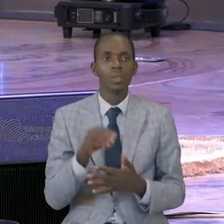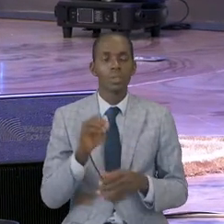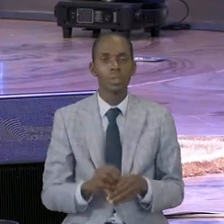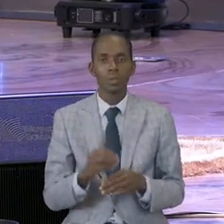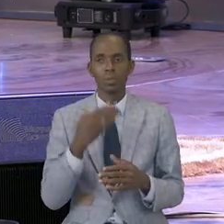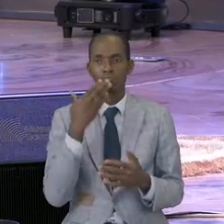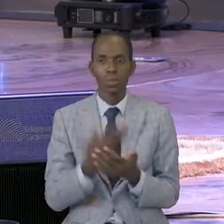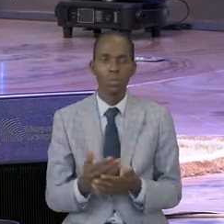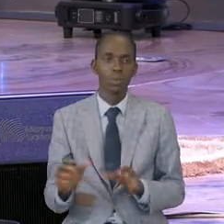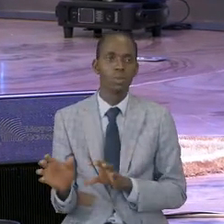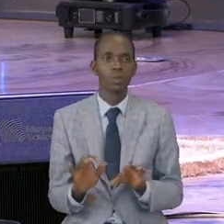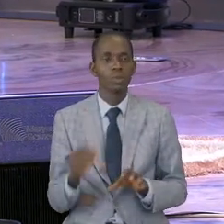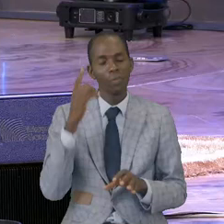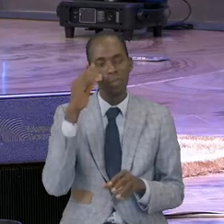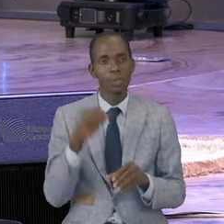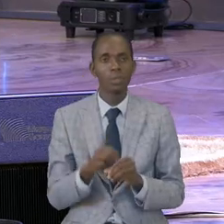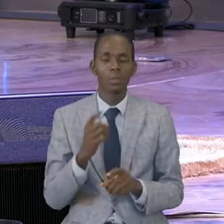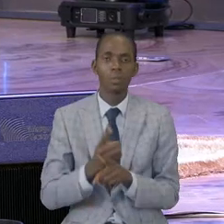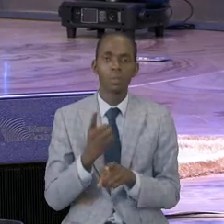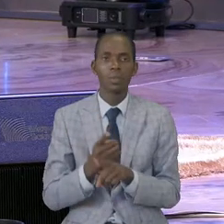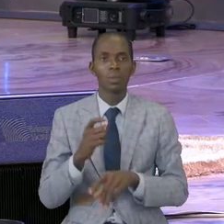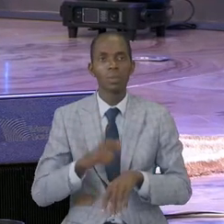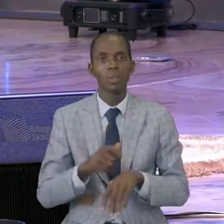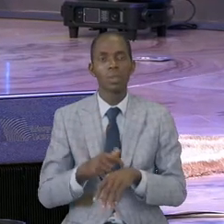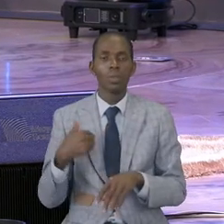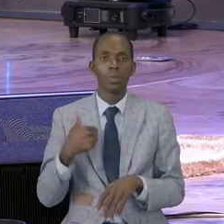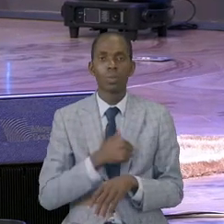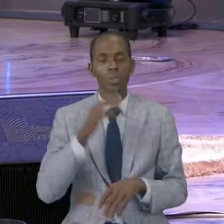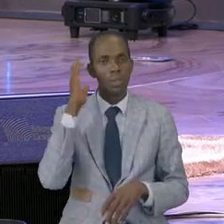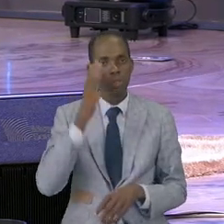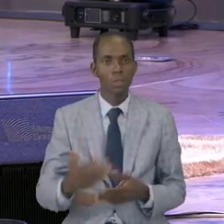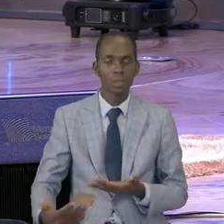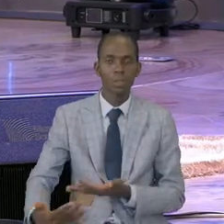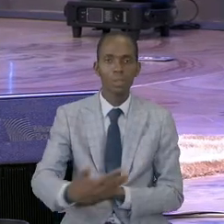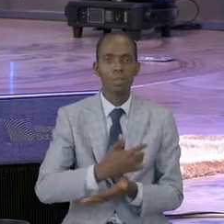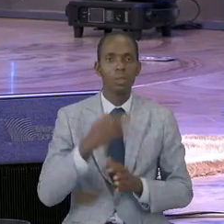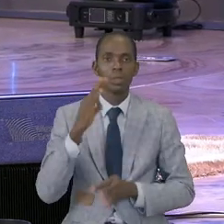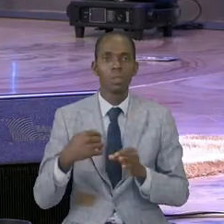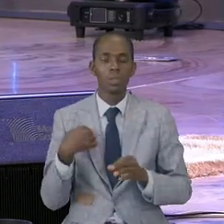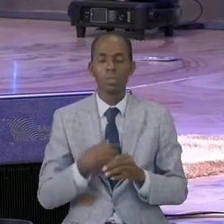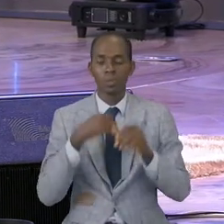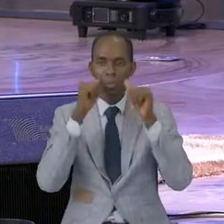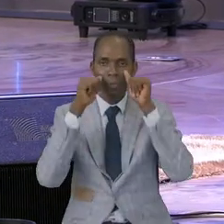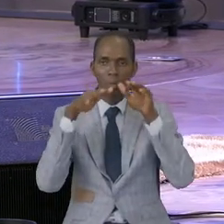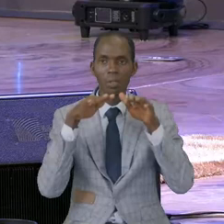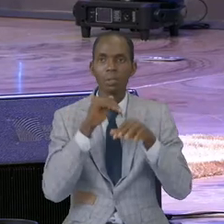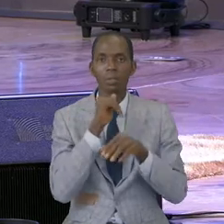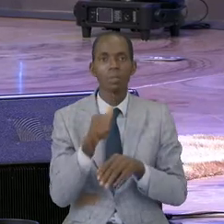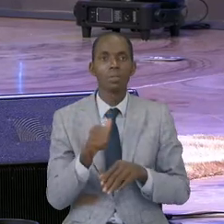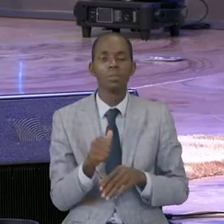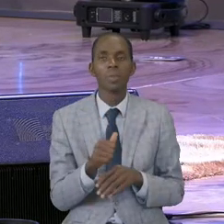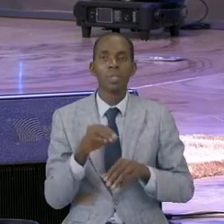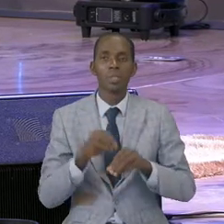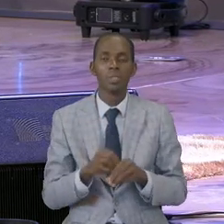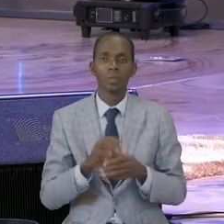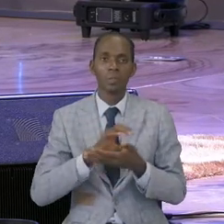well doing, for in due season we shall reap if we faint not." Then